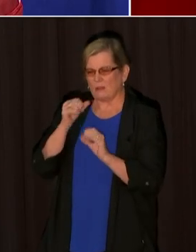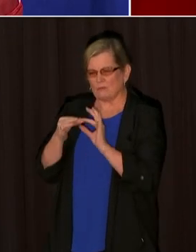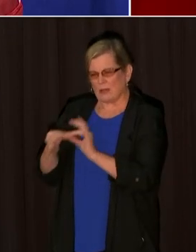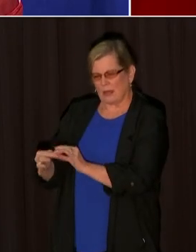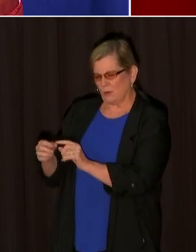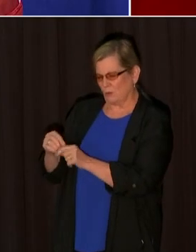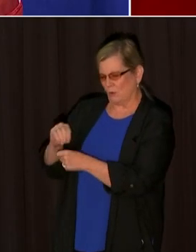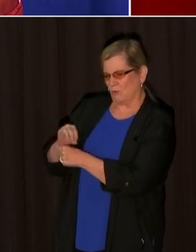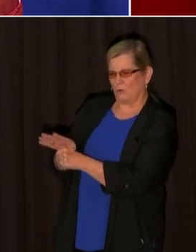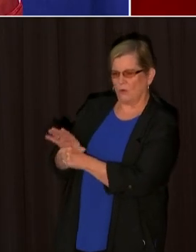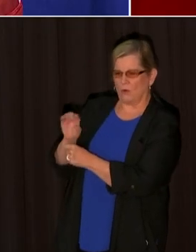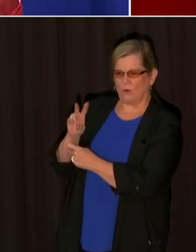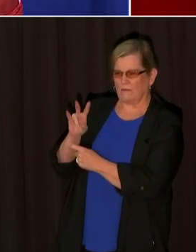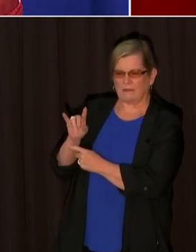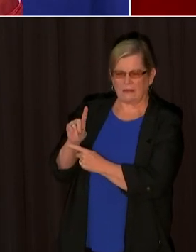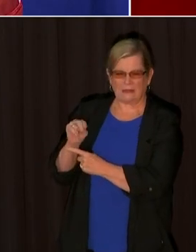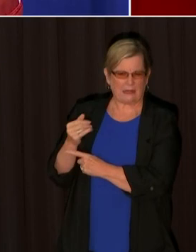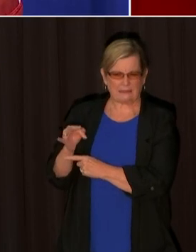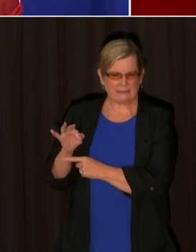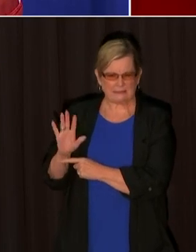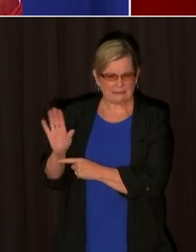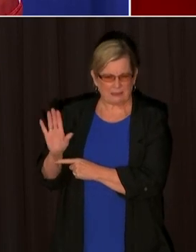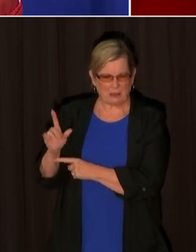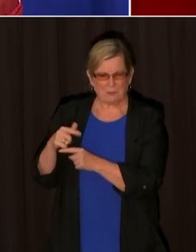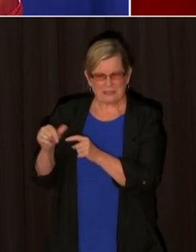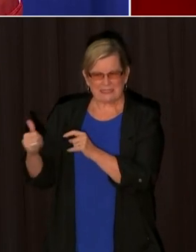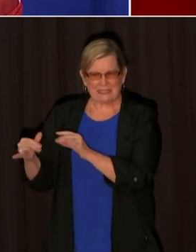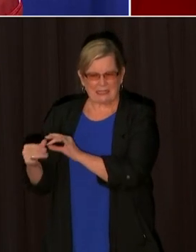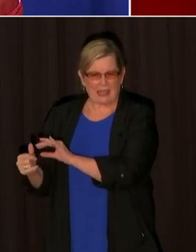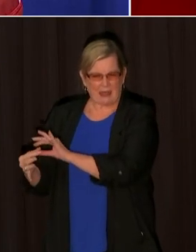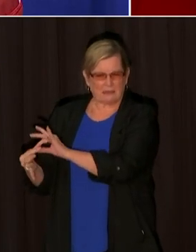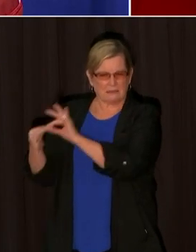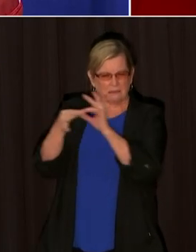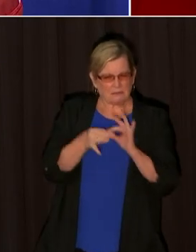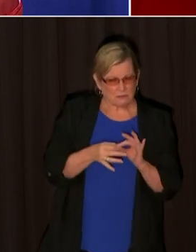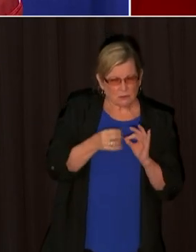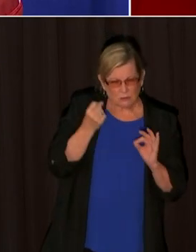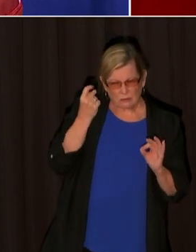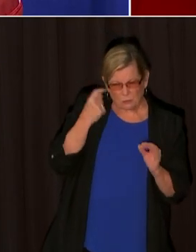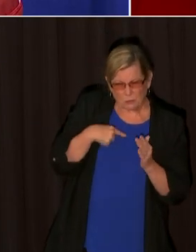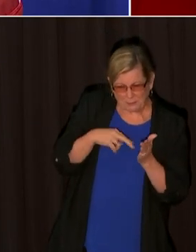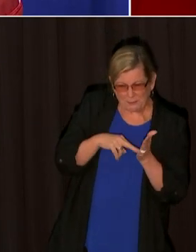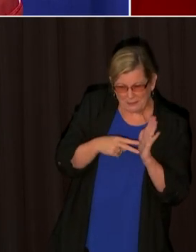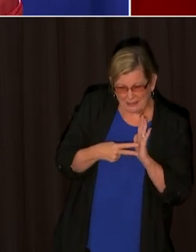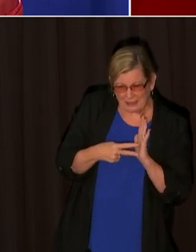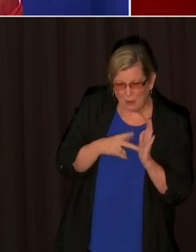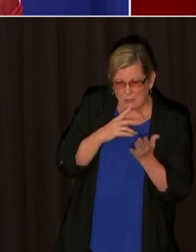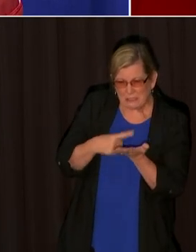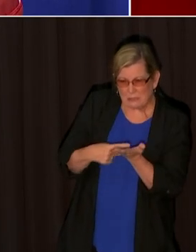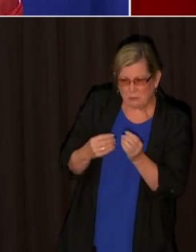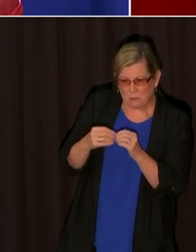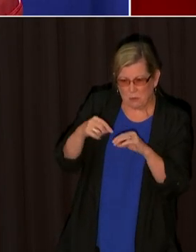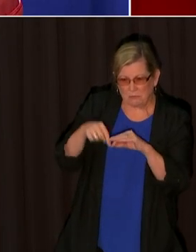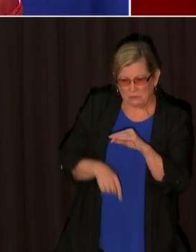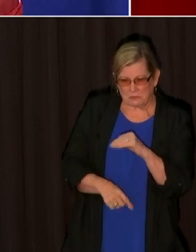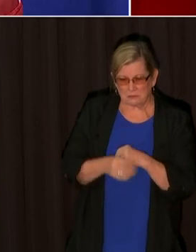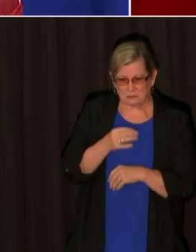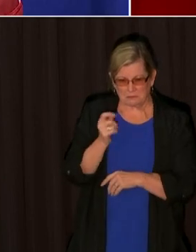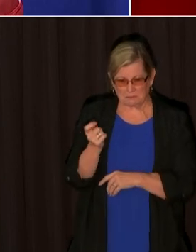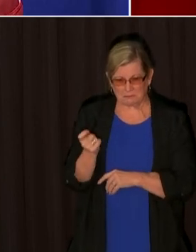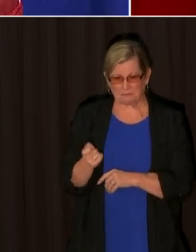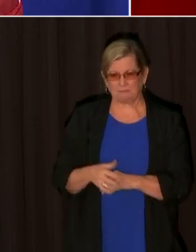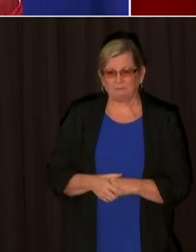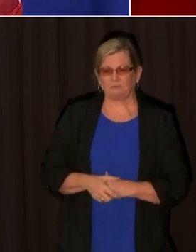related, and you'll hear what I mean by that later. We're also going to provide just a brief update